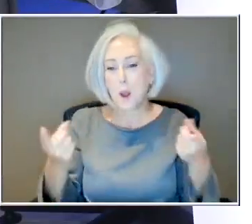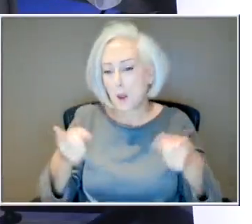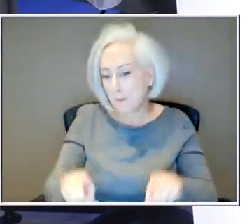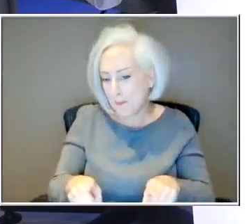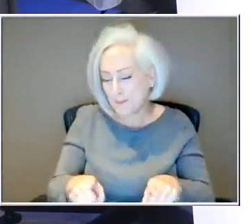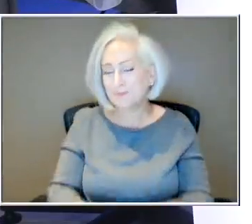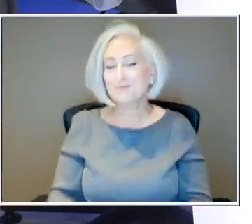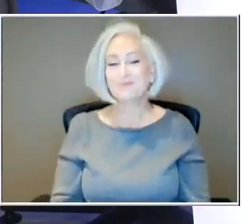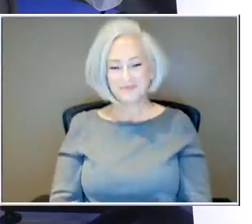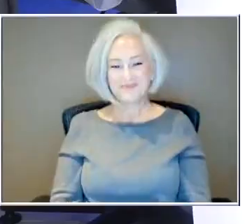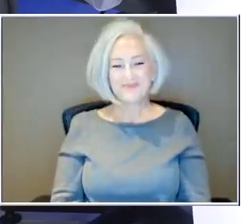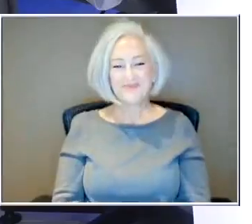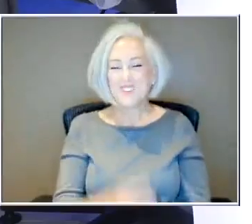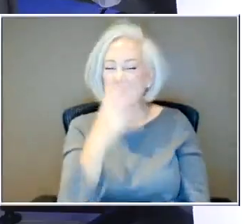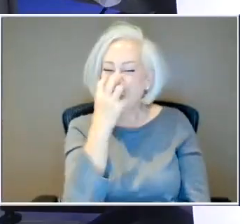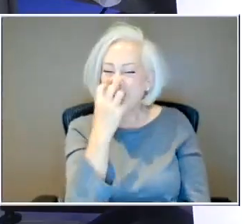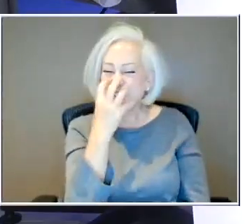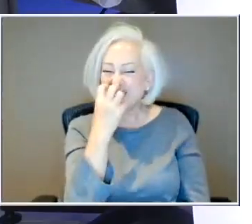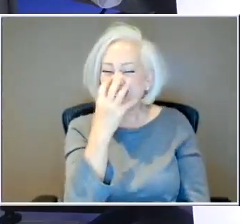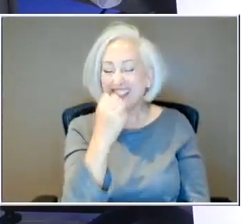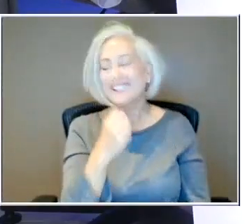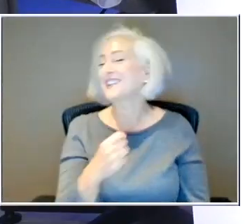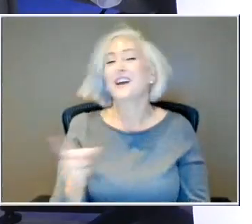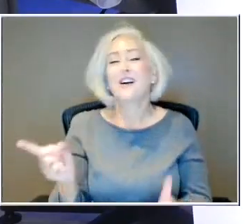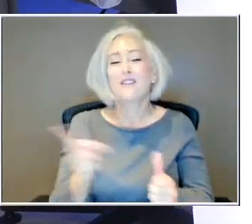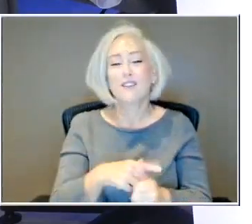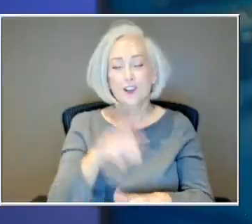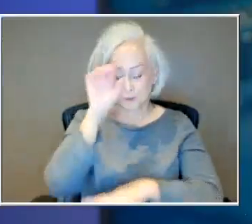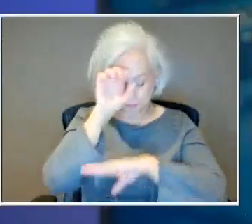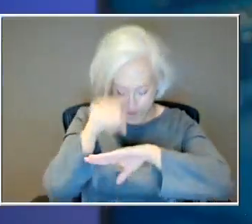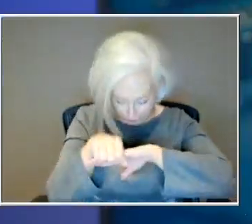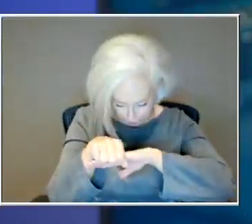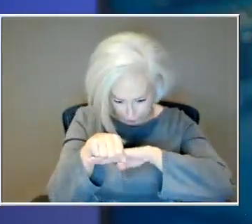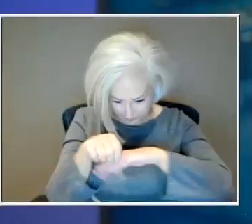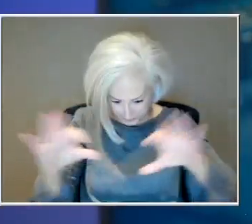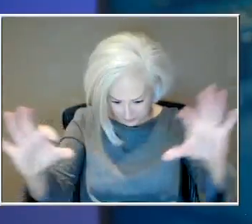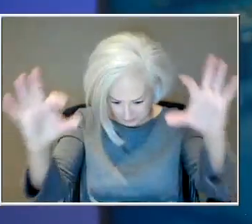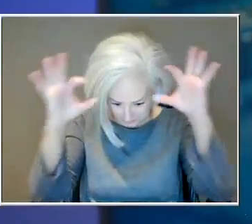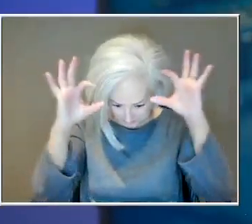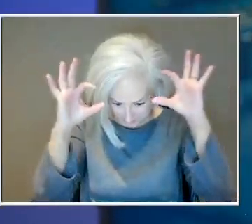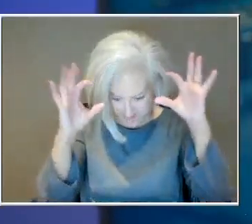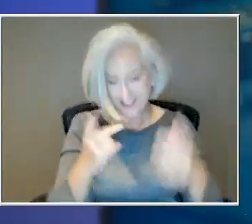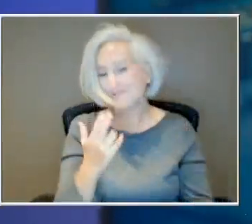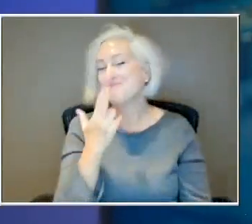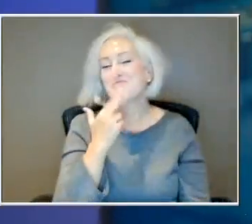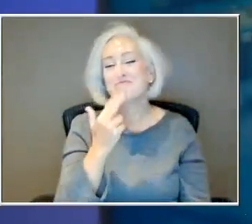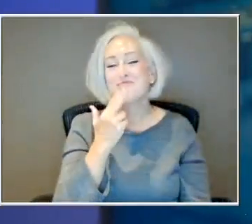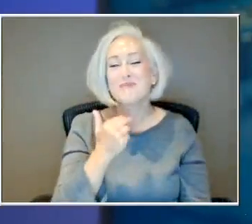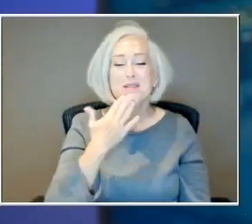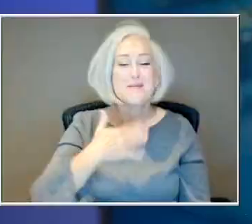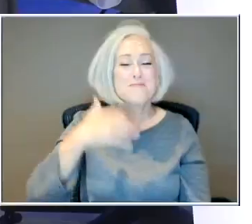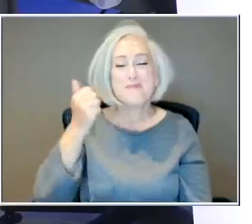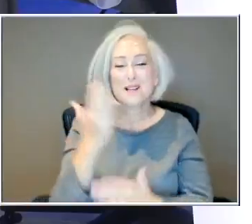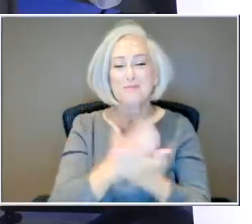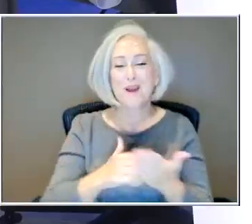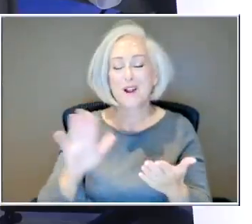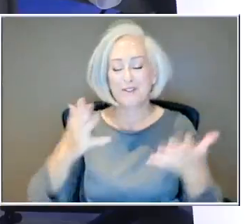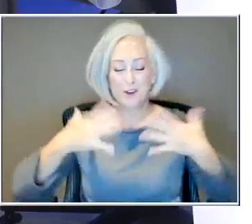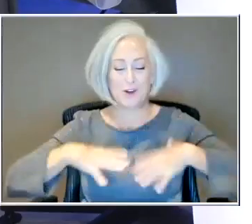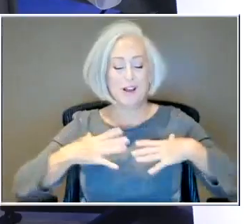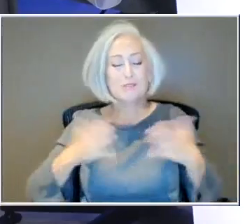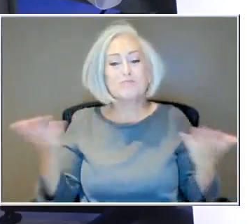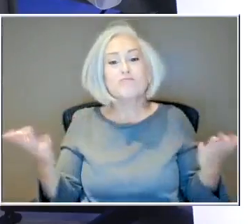Hi. Hi. Okay, first of all, put your head down so we can see the googly eyes, which is the best part of this costume. How did you come up with this idea, by the